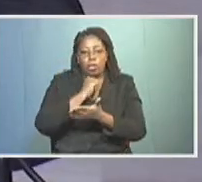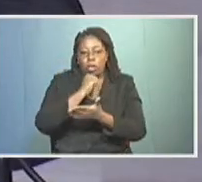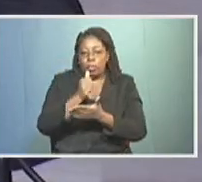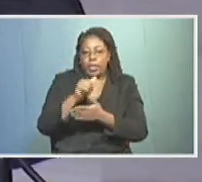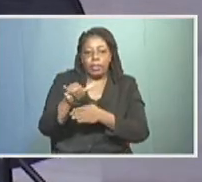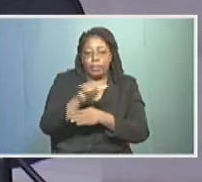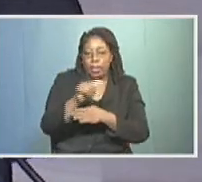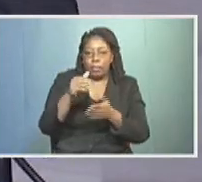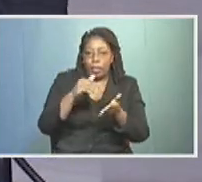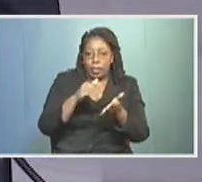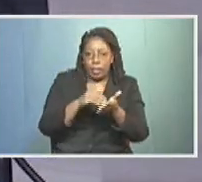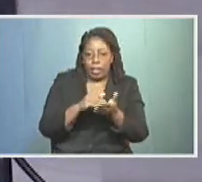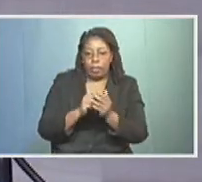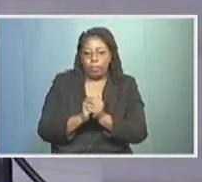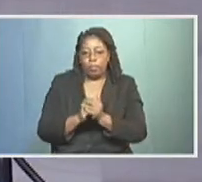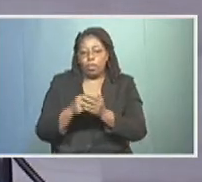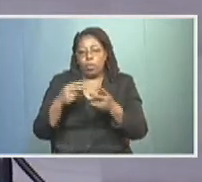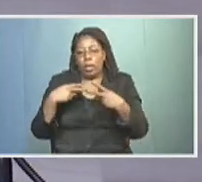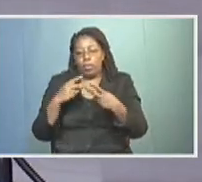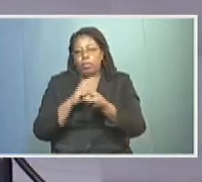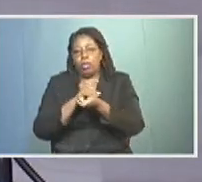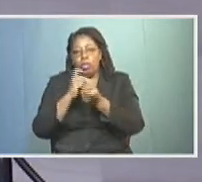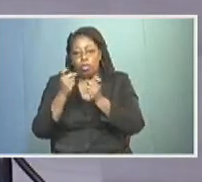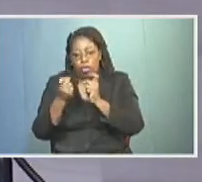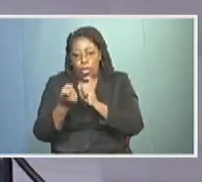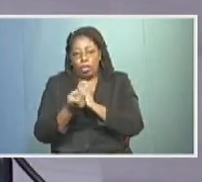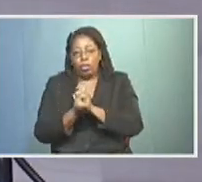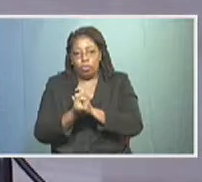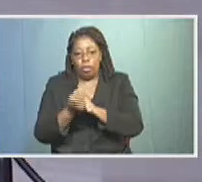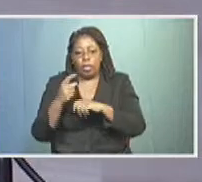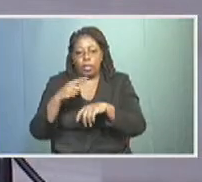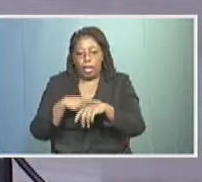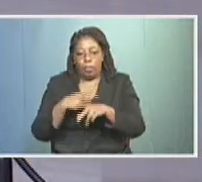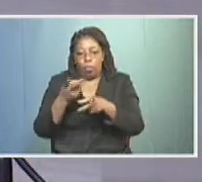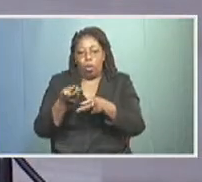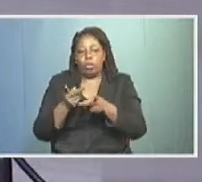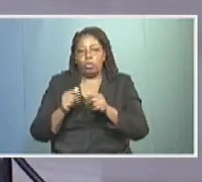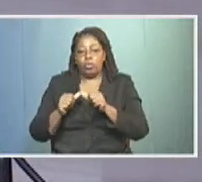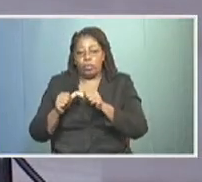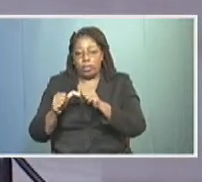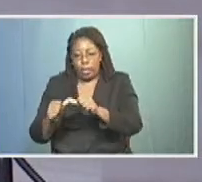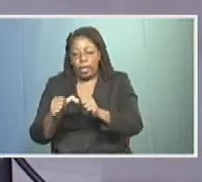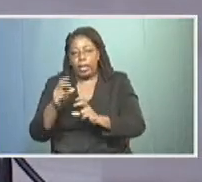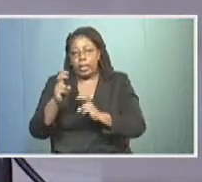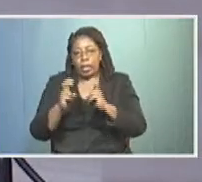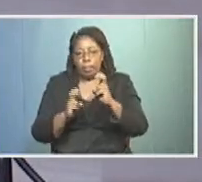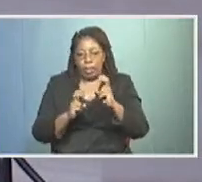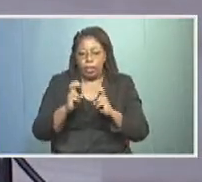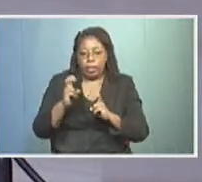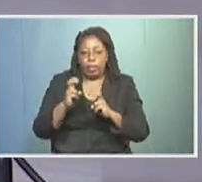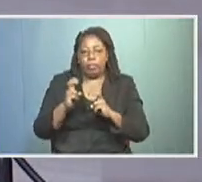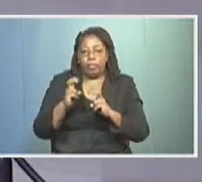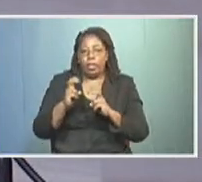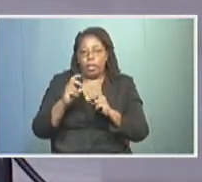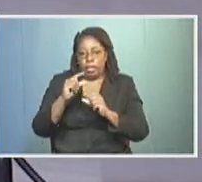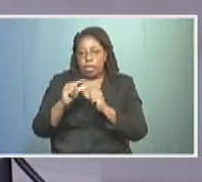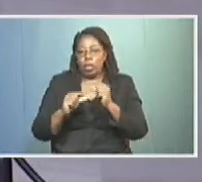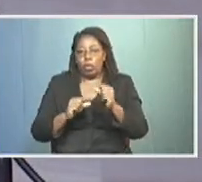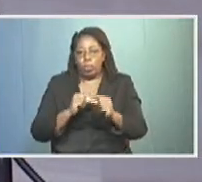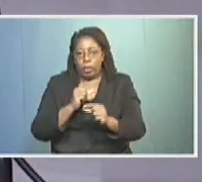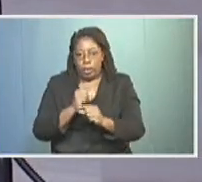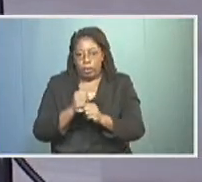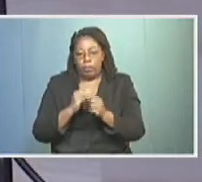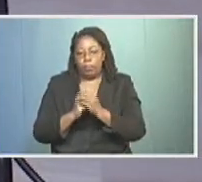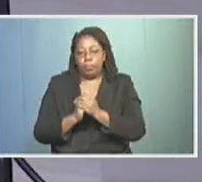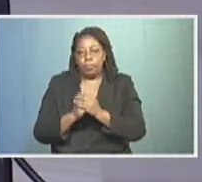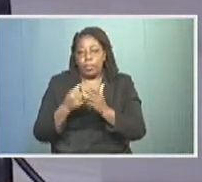We must adapt to changing paradigms if we wish to remain competitive within the global landscape. This